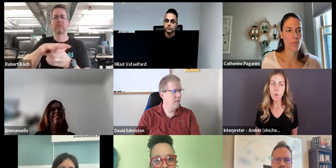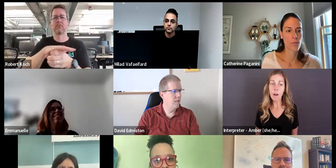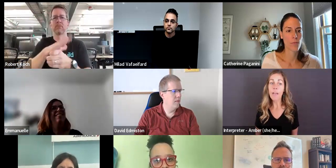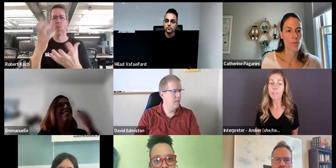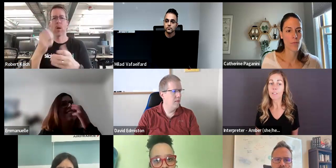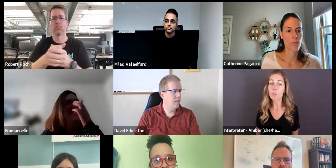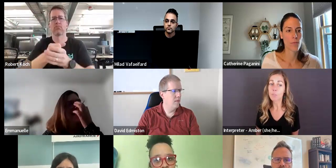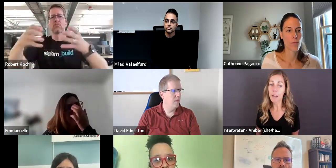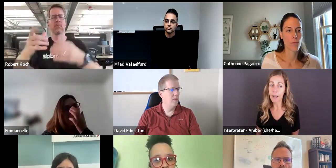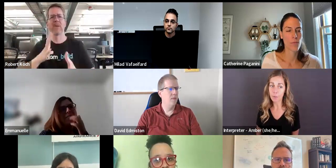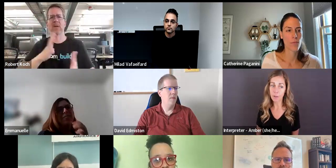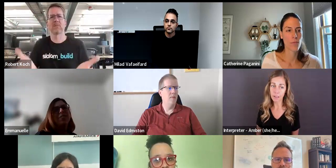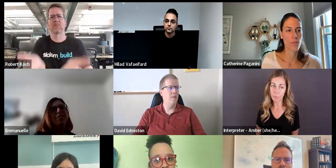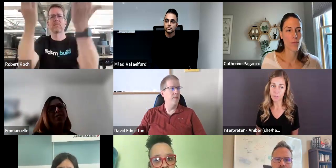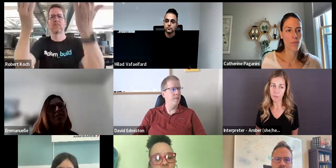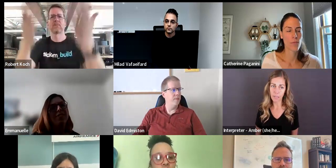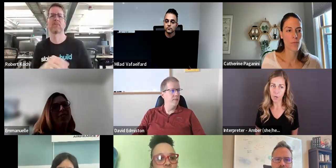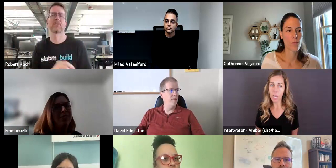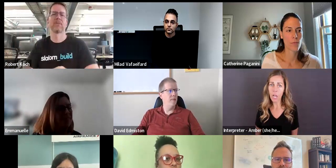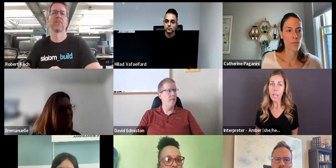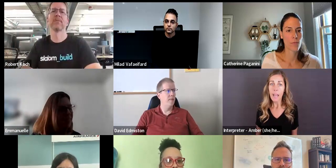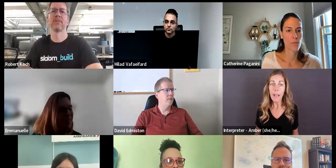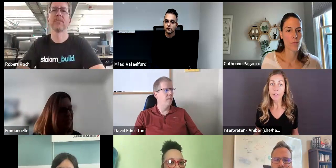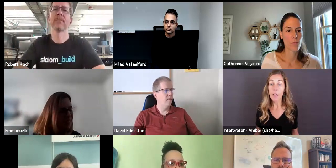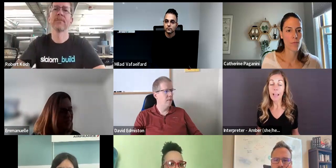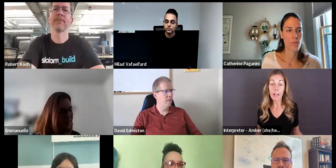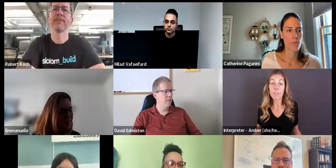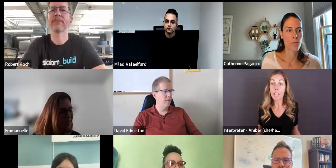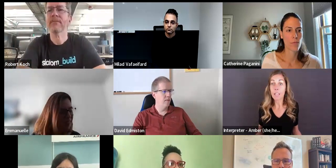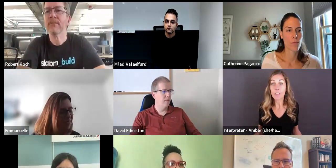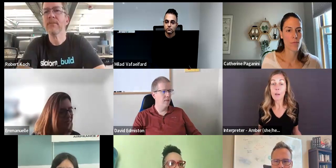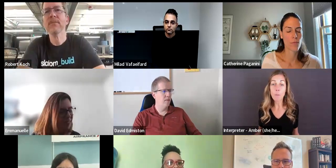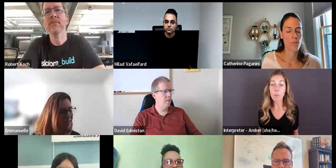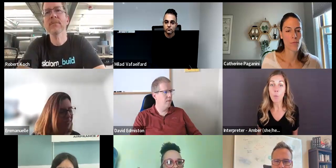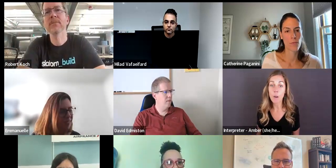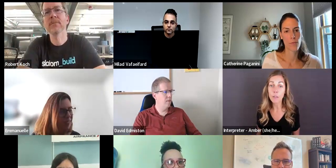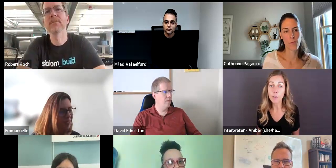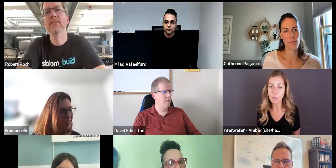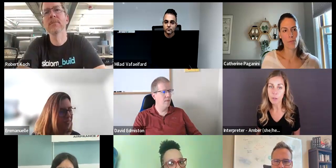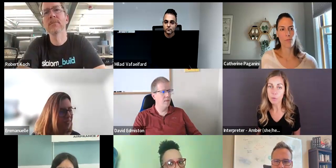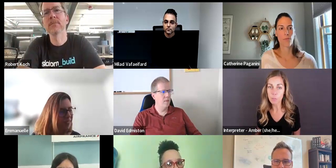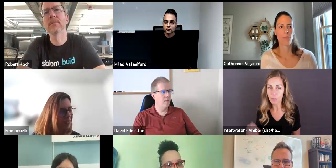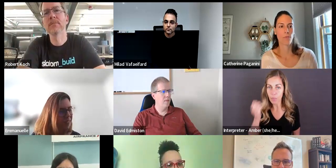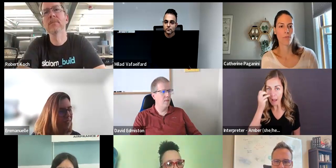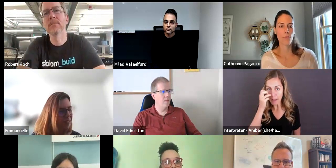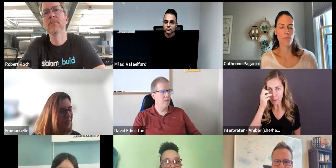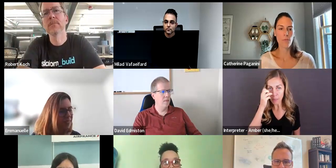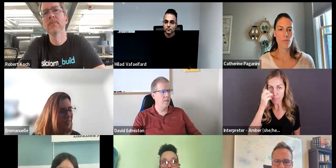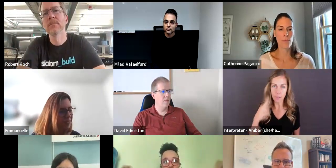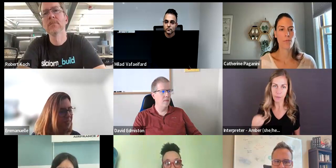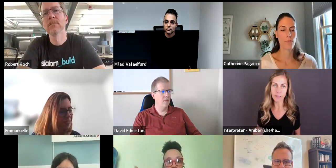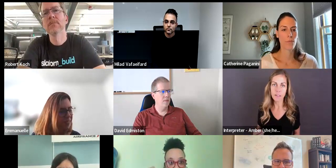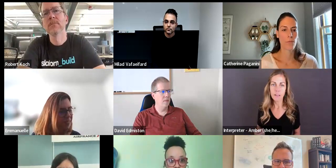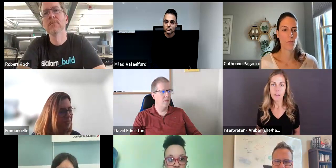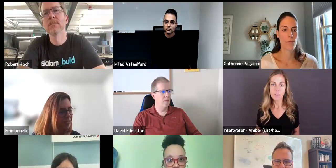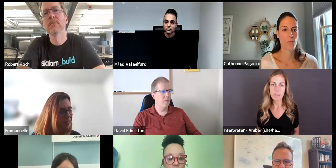if you want to have a subject matter expert in a specific area and like come up with a working group subgroup for that area,